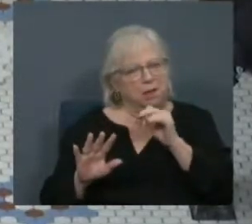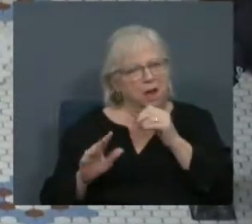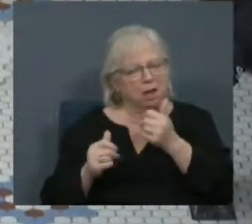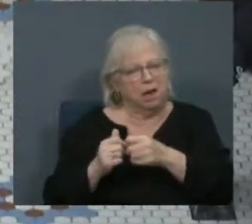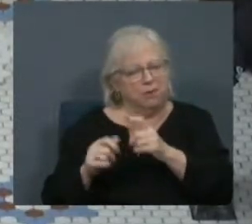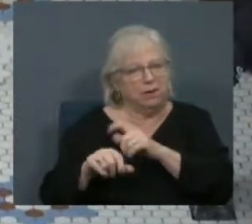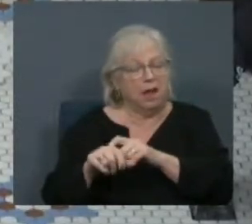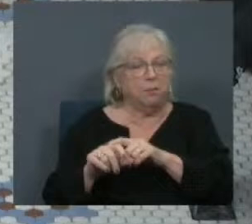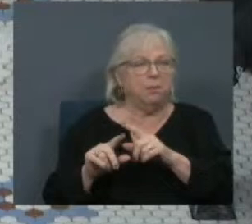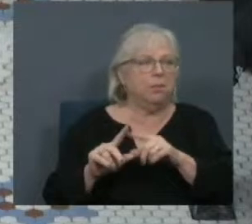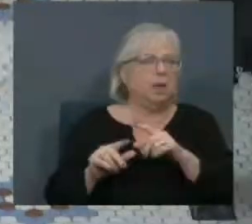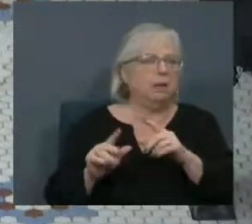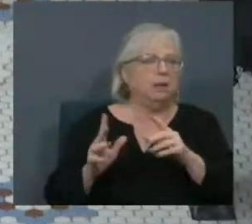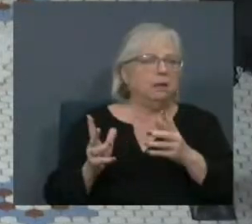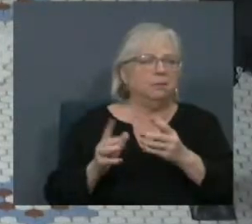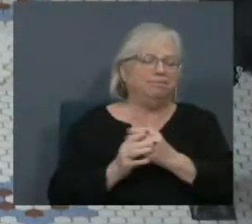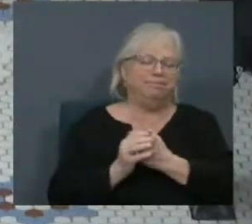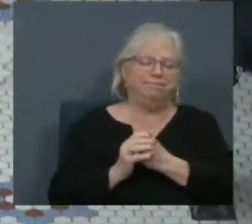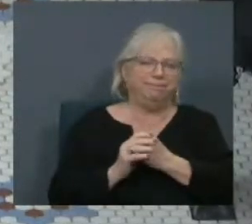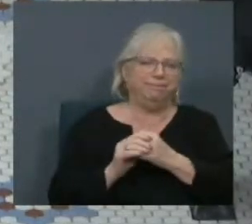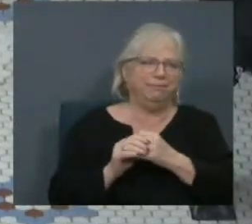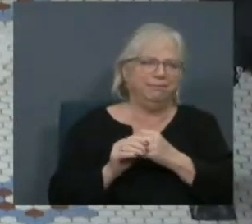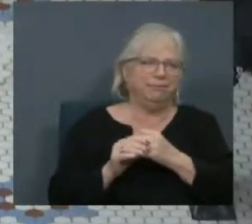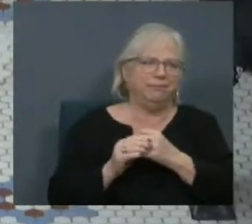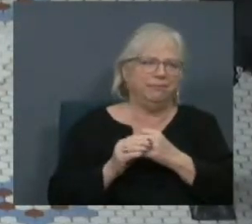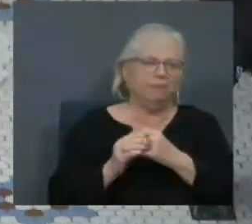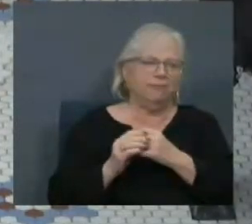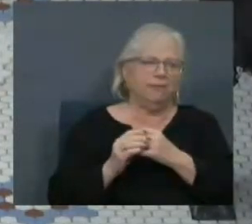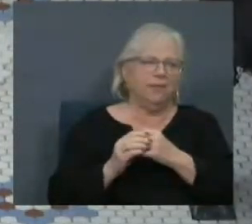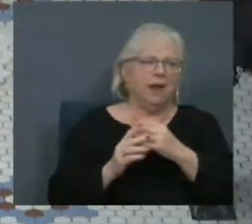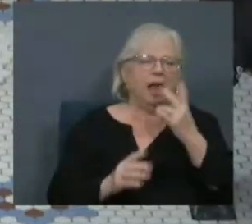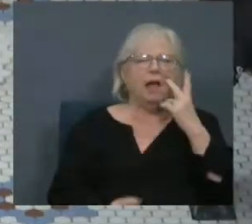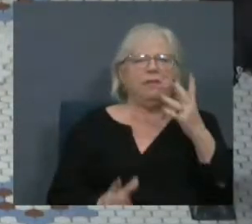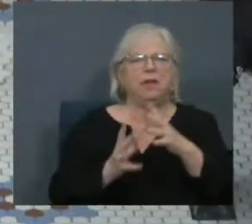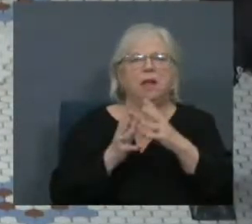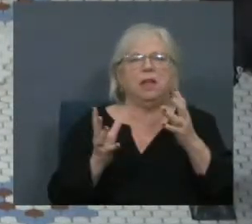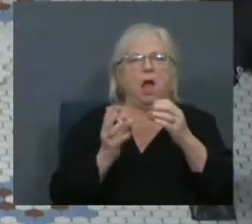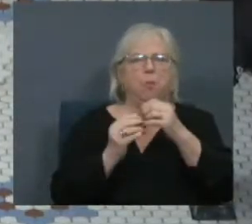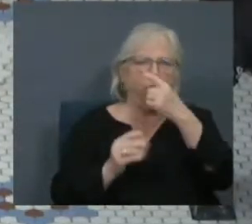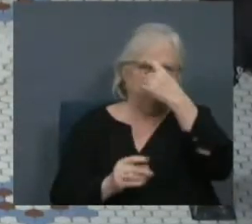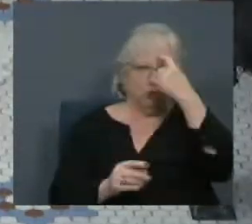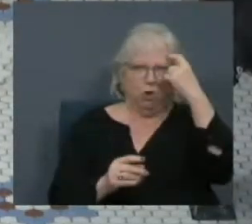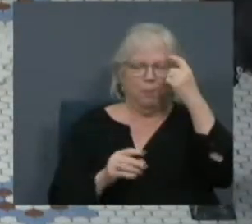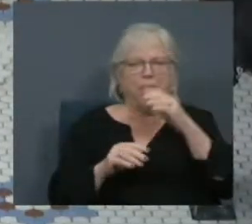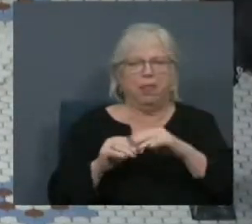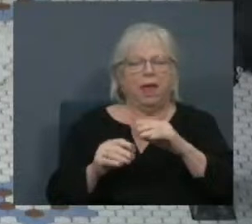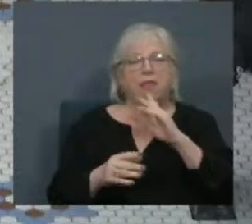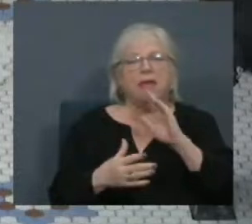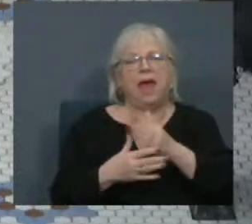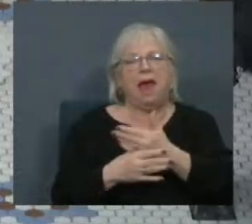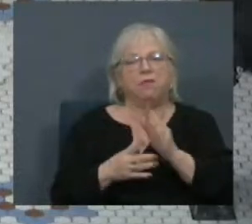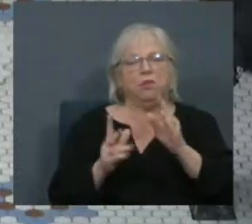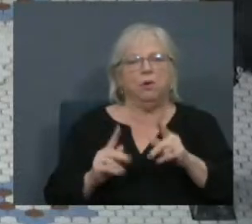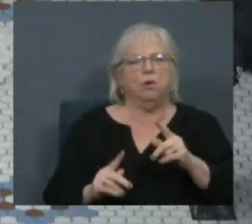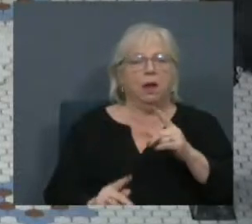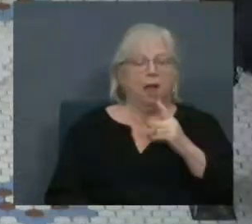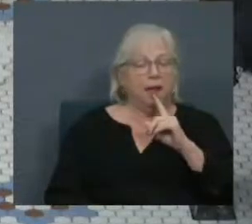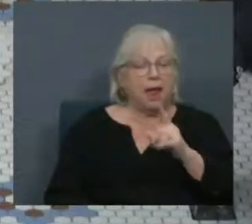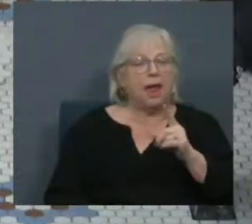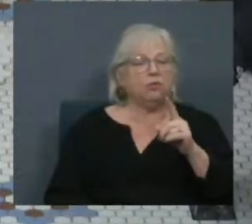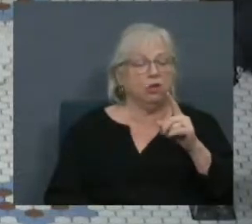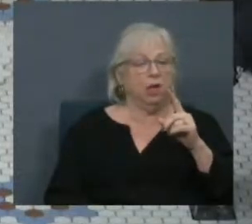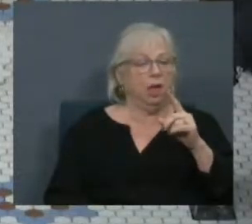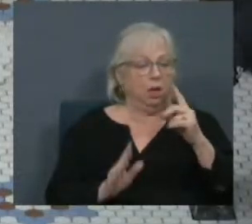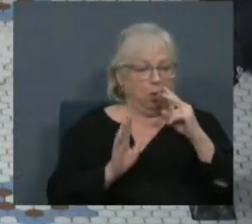time. But you have to see, I've seen a lot more trauma than the average person. I actually witnessed a police